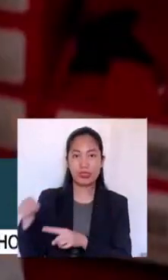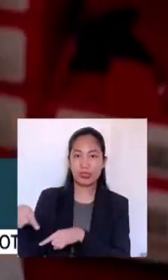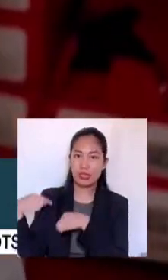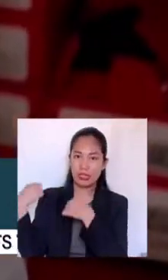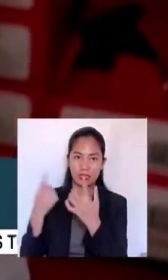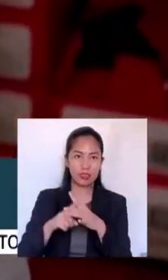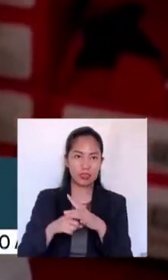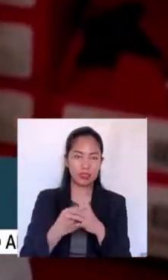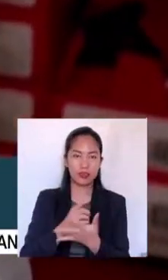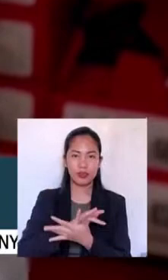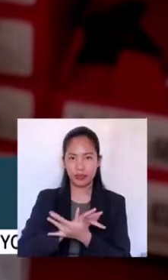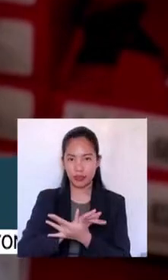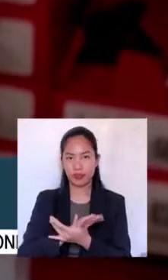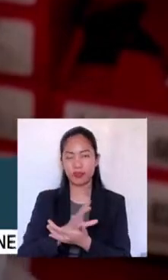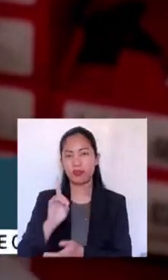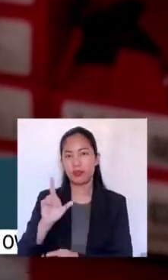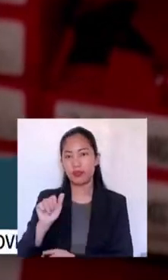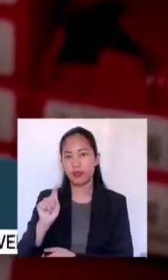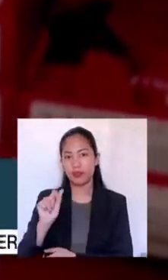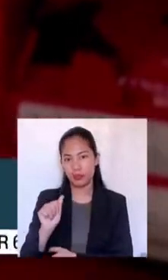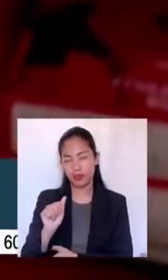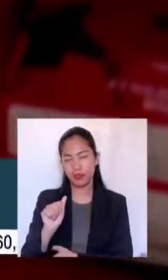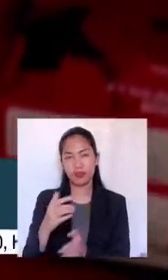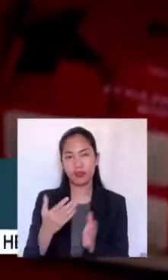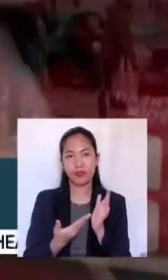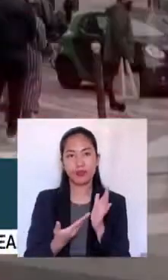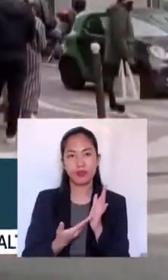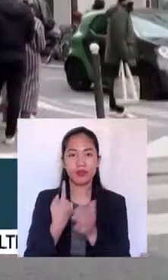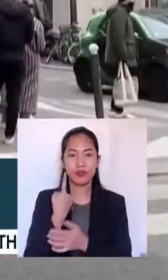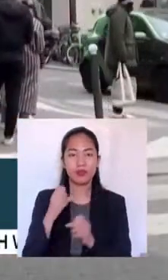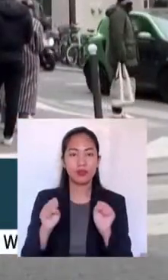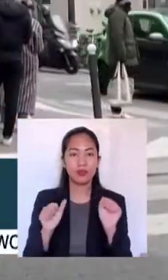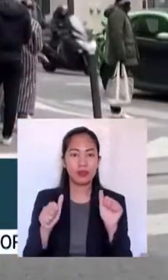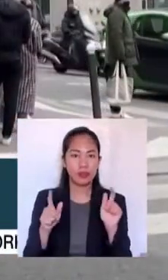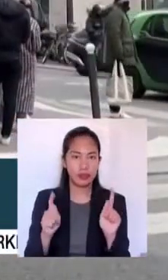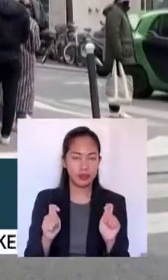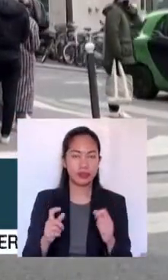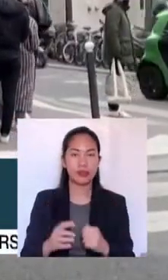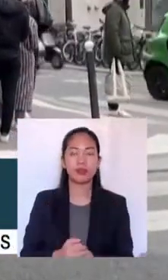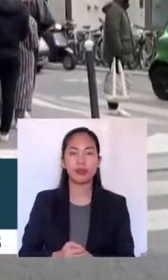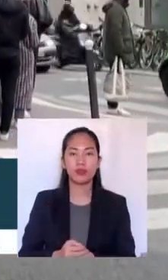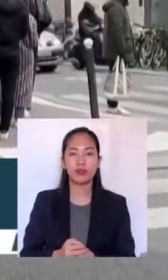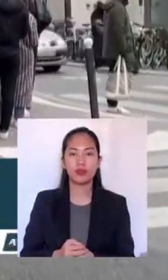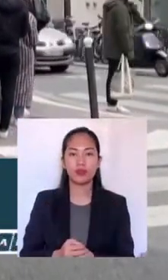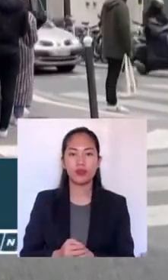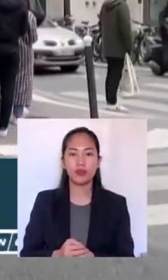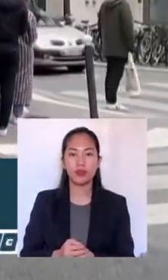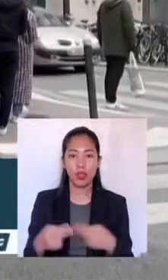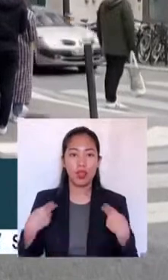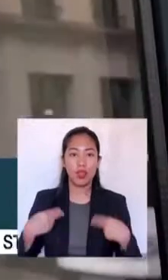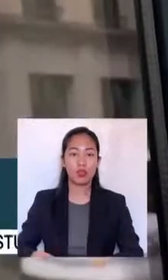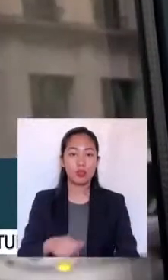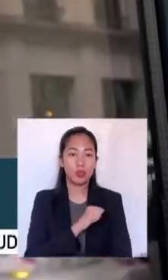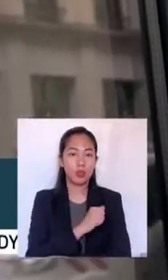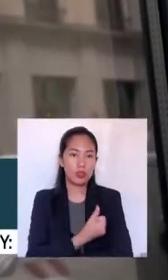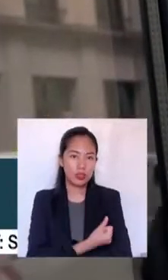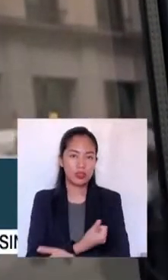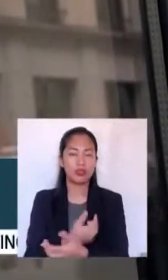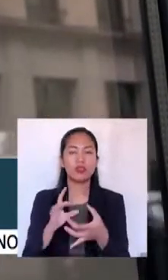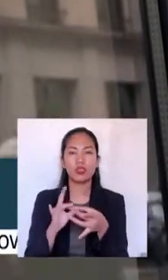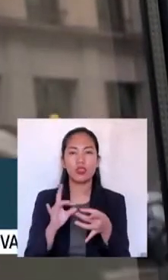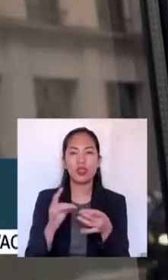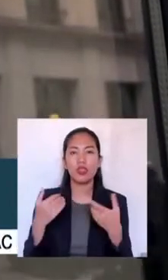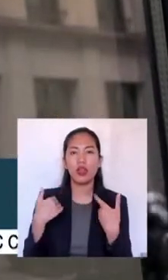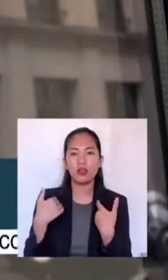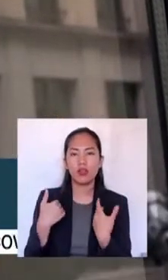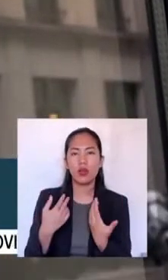according to official data published on Saturday. This news comes as health authorities in the country confirmed more than 200,000 daily COVID cases